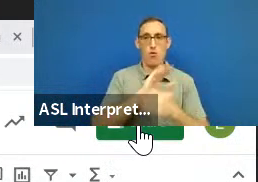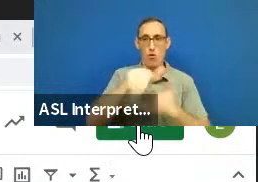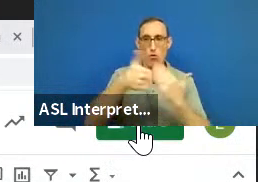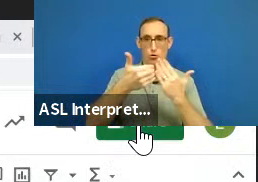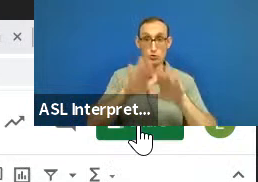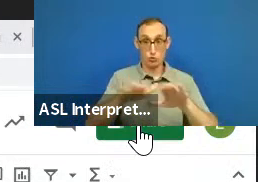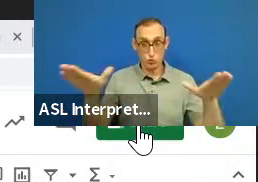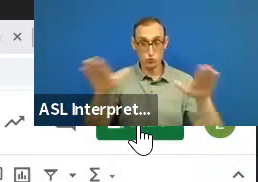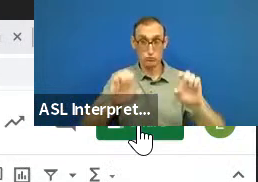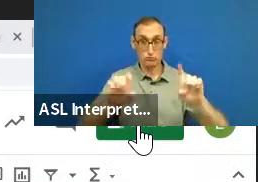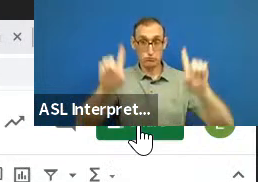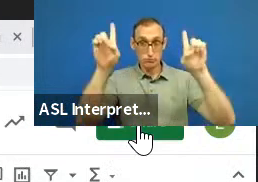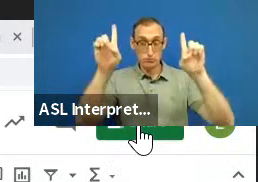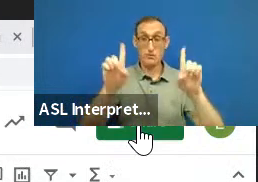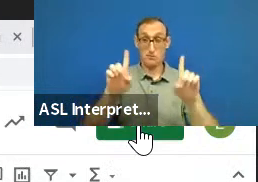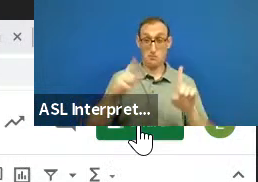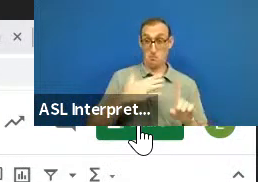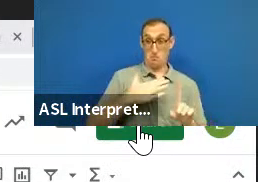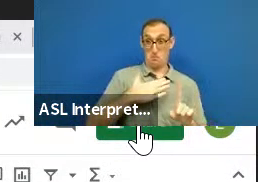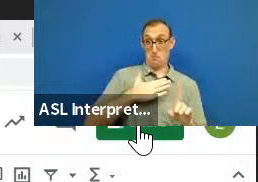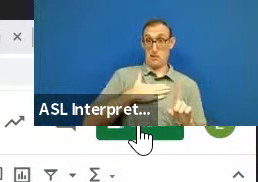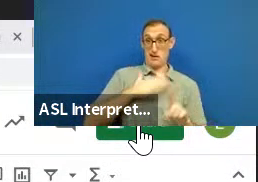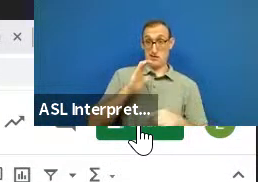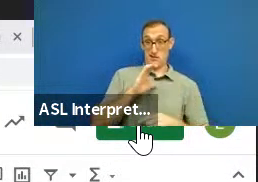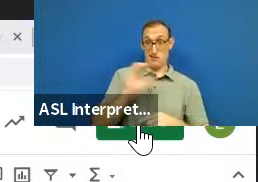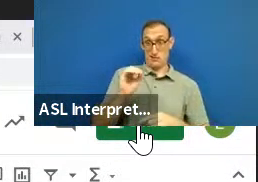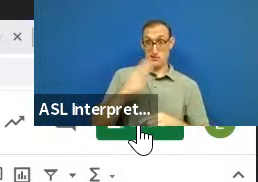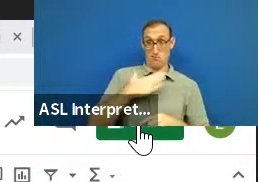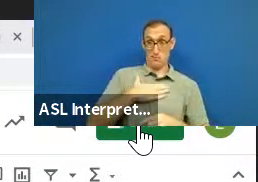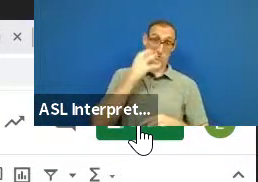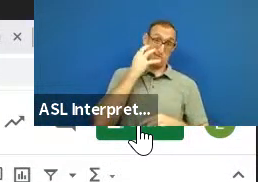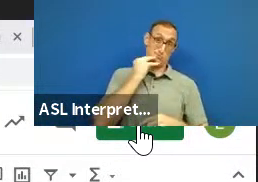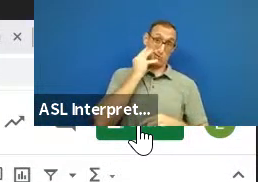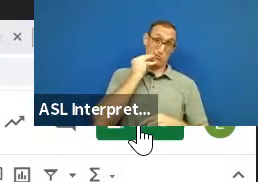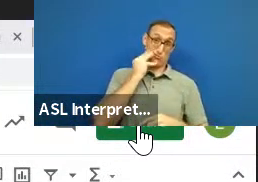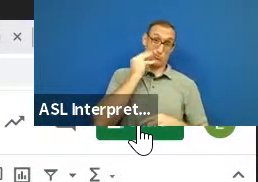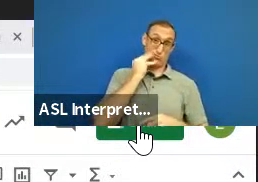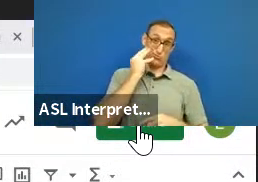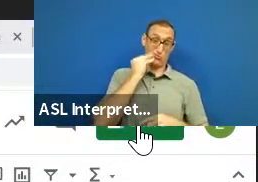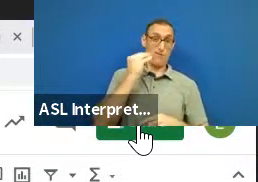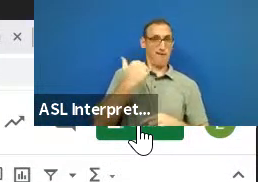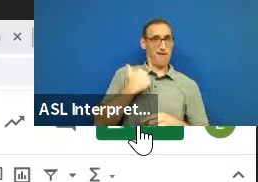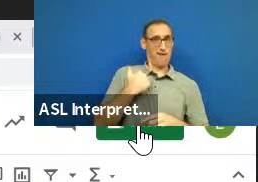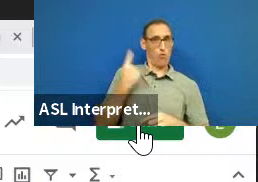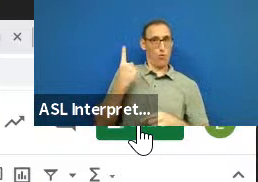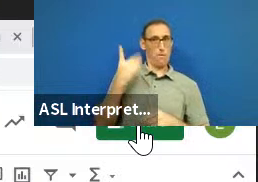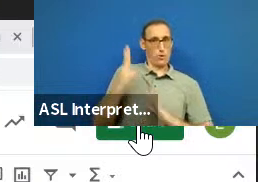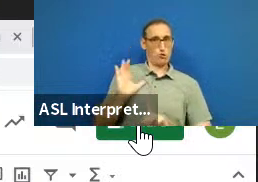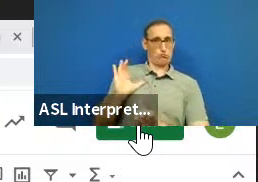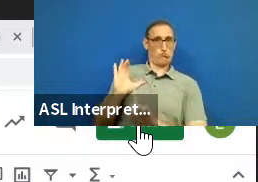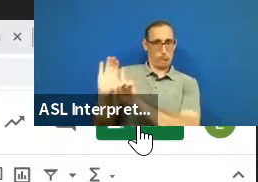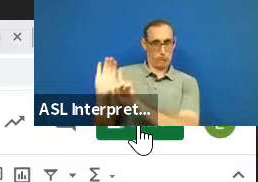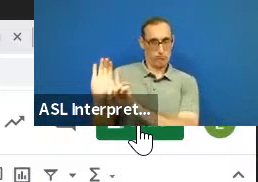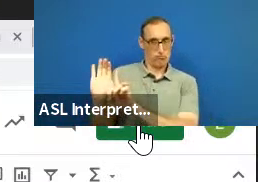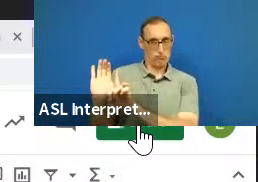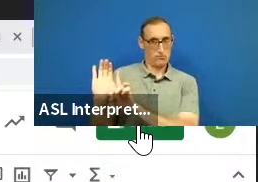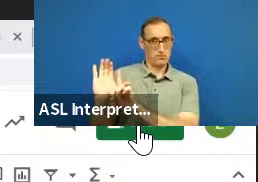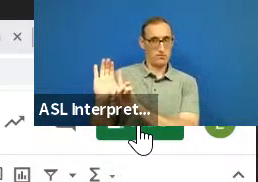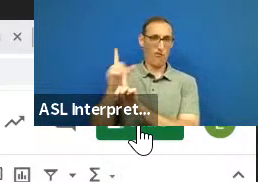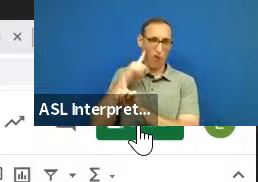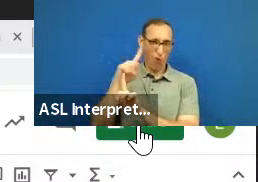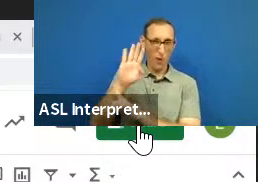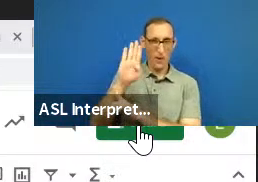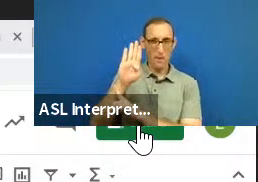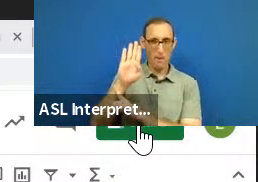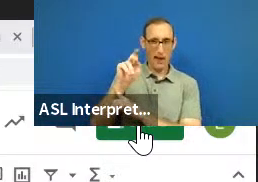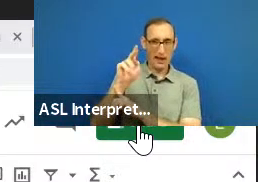my own company, I have a person who does this type of thing in the banking industry. And if we're talking about surveys